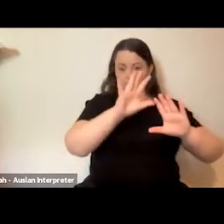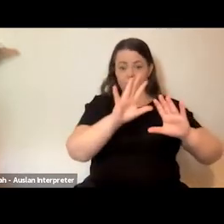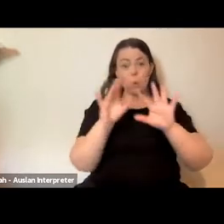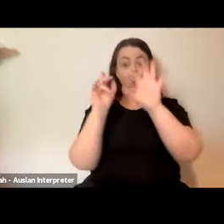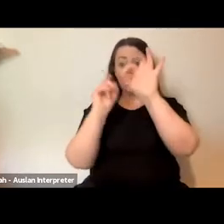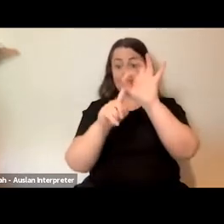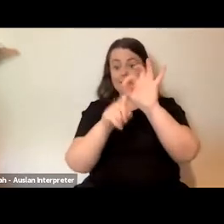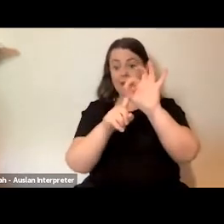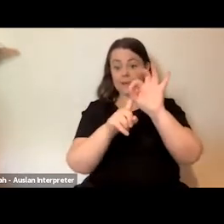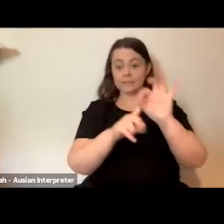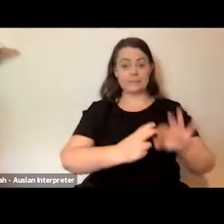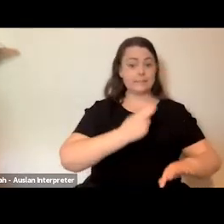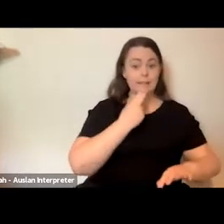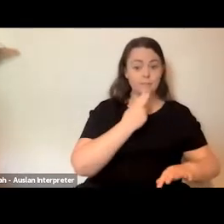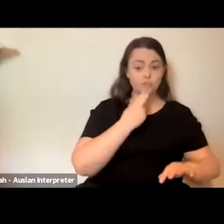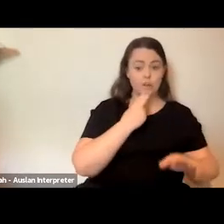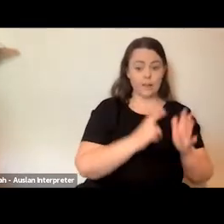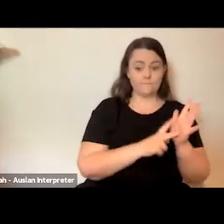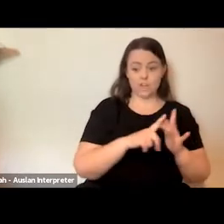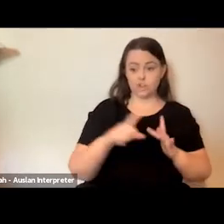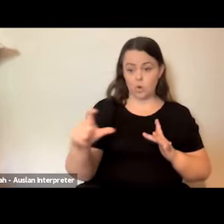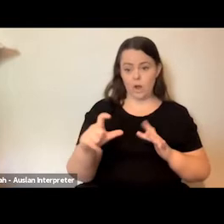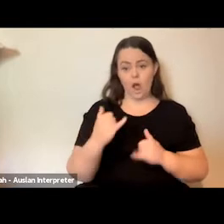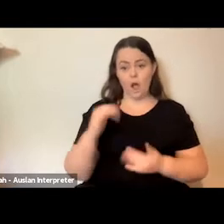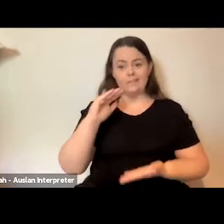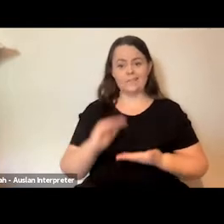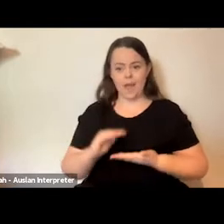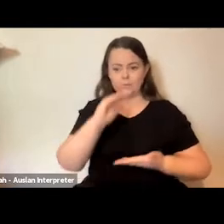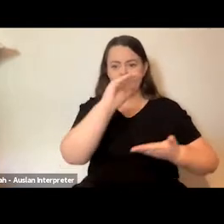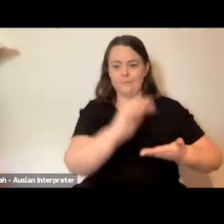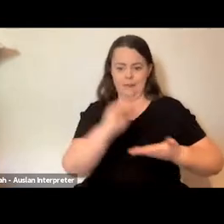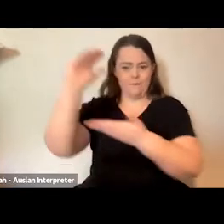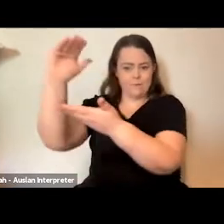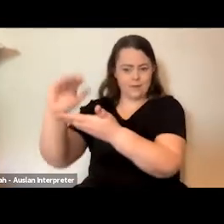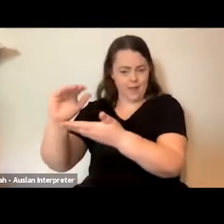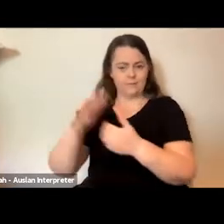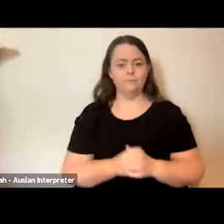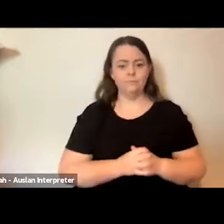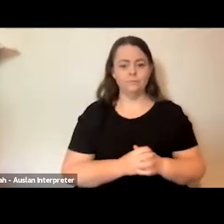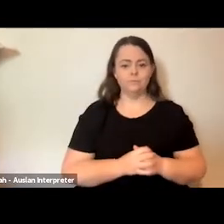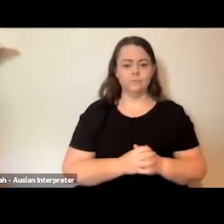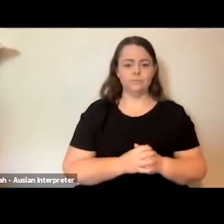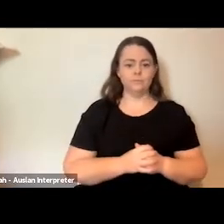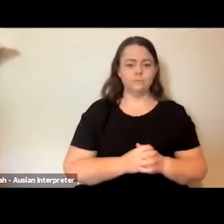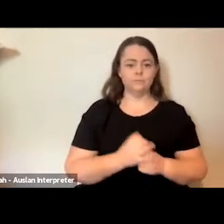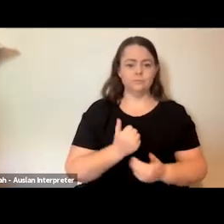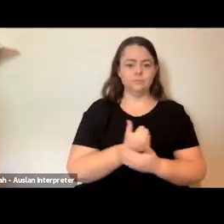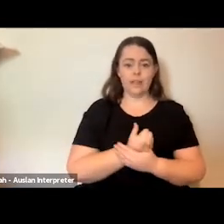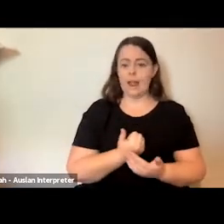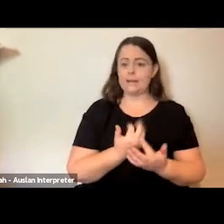South Australia, and Victoria. And weekly or more use of heroin has also kind of declined this